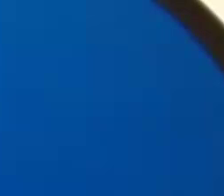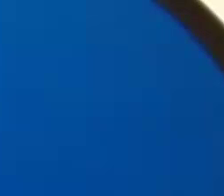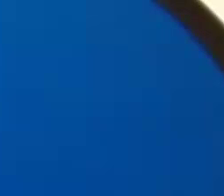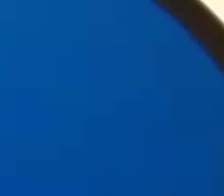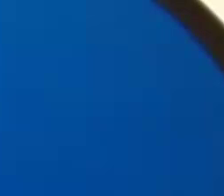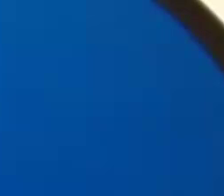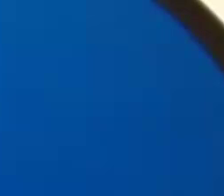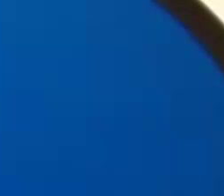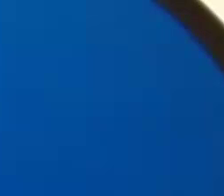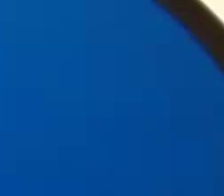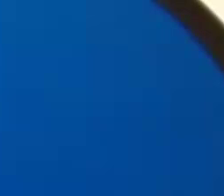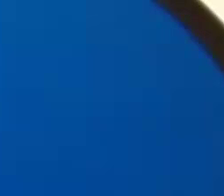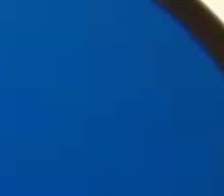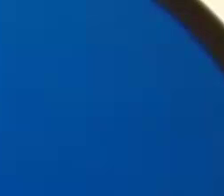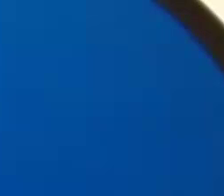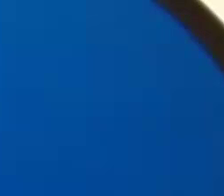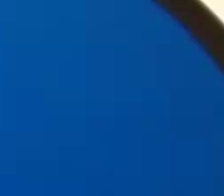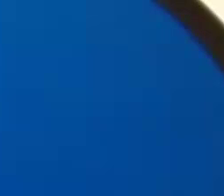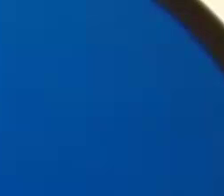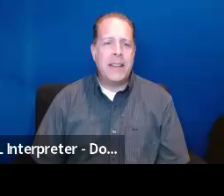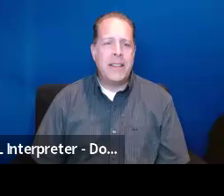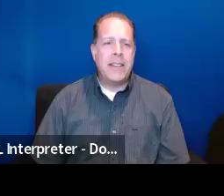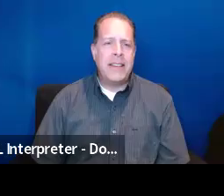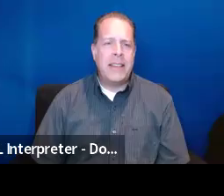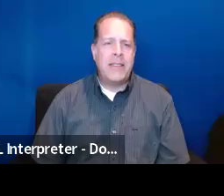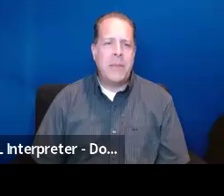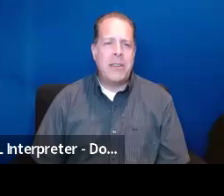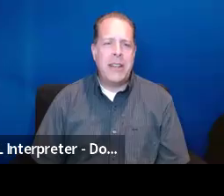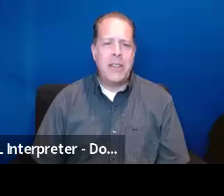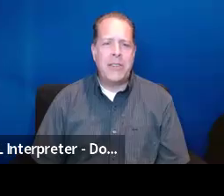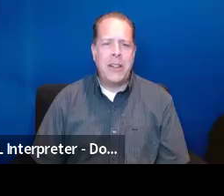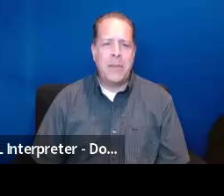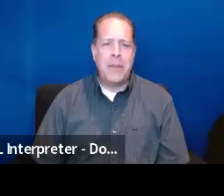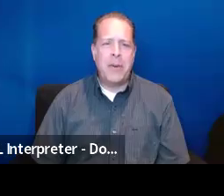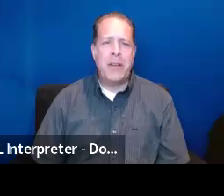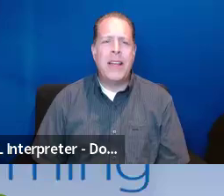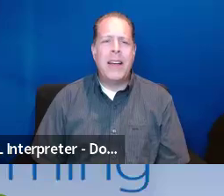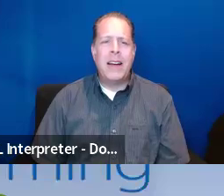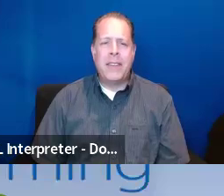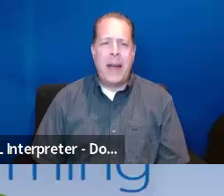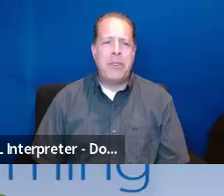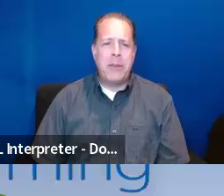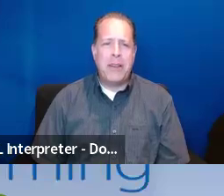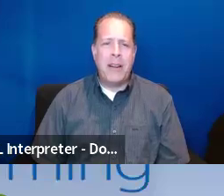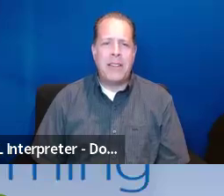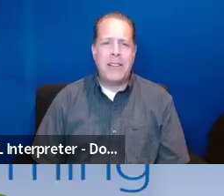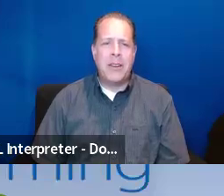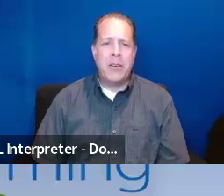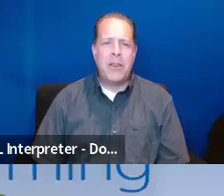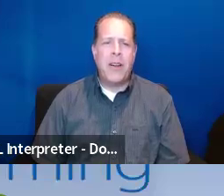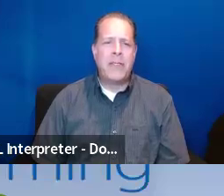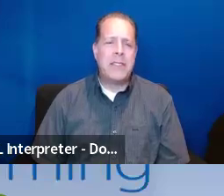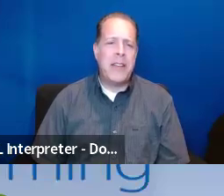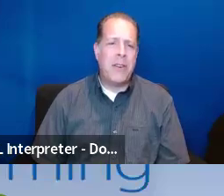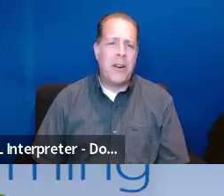the community. They're able to spread out information and get the information out there to other people, captioning, whatnot.